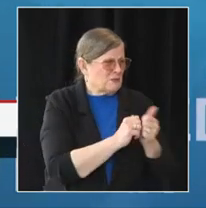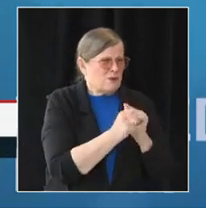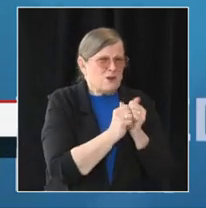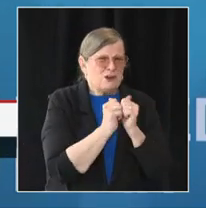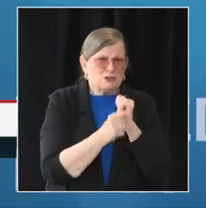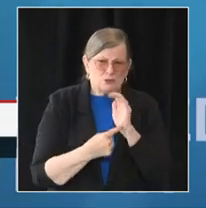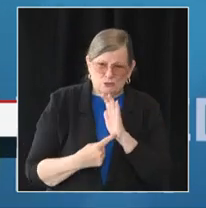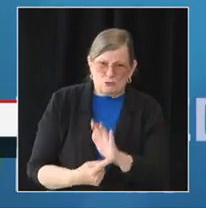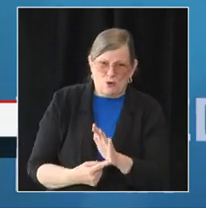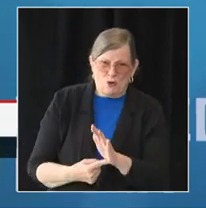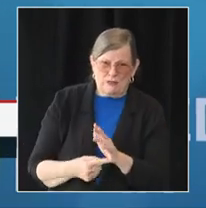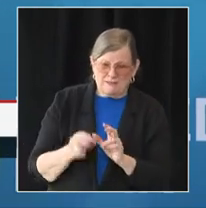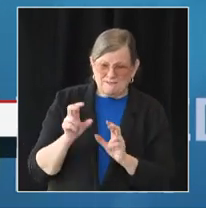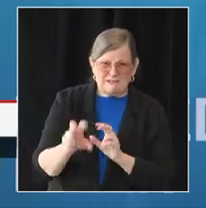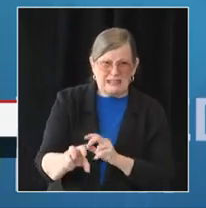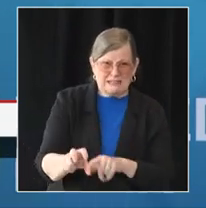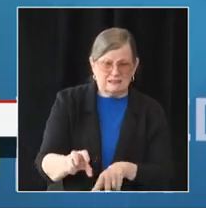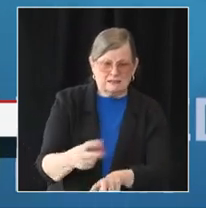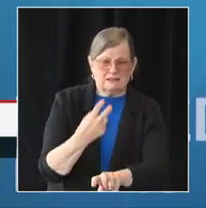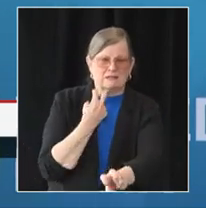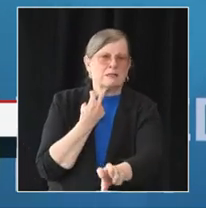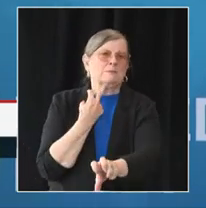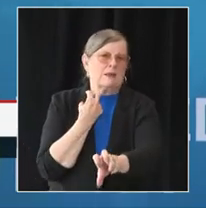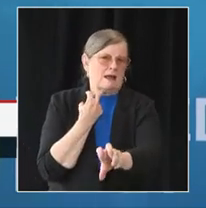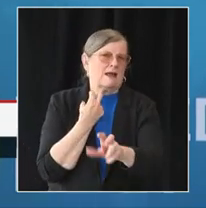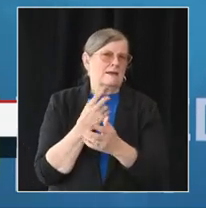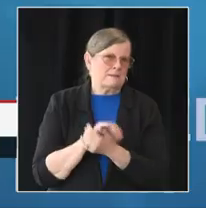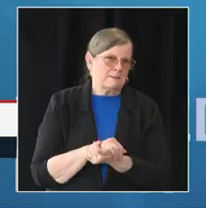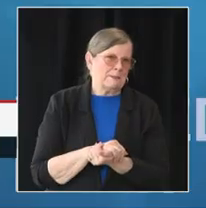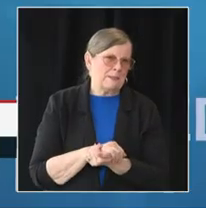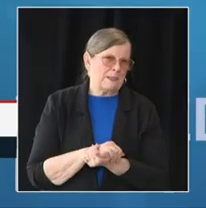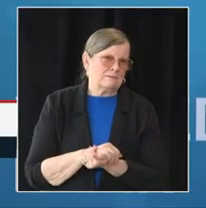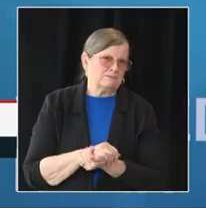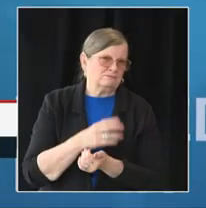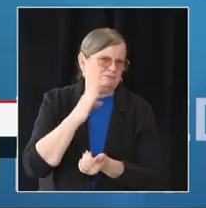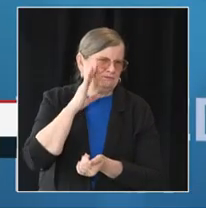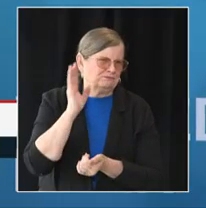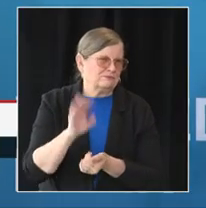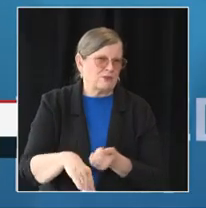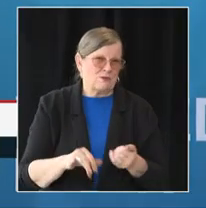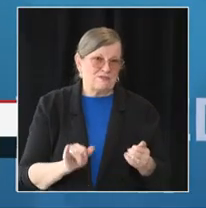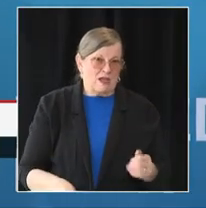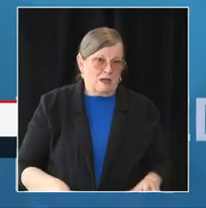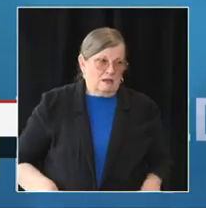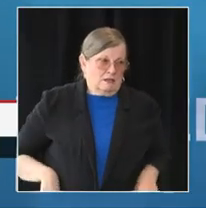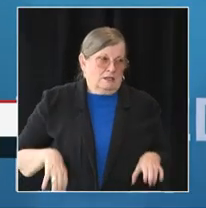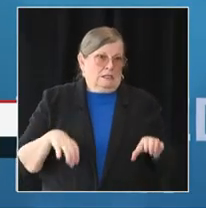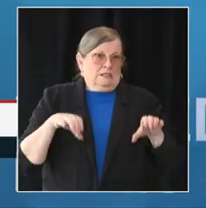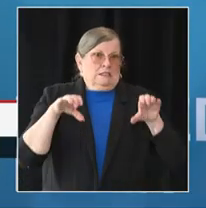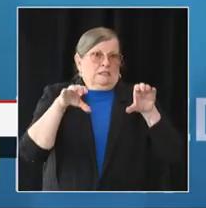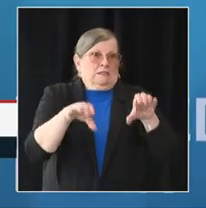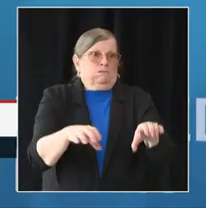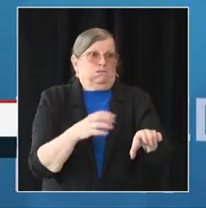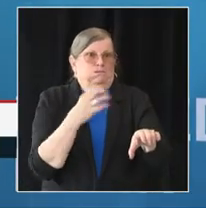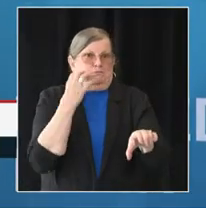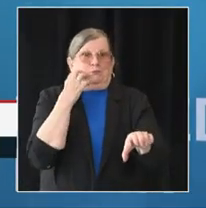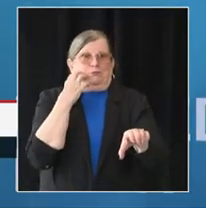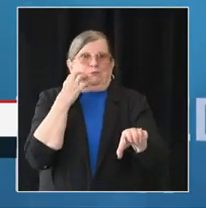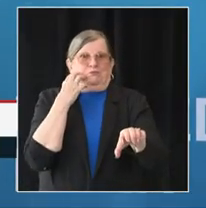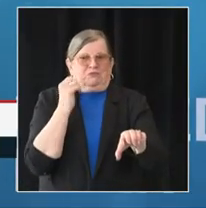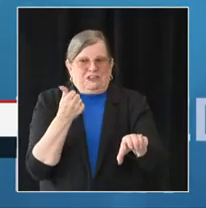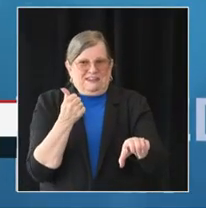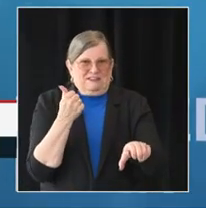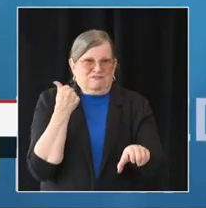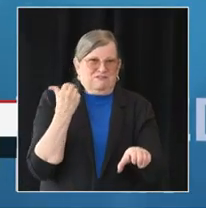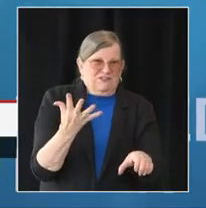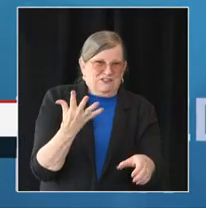make, and there's a lot made of the upfront investments, and 10, 15, 20 years down